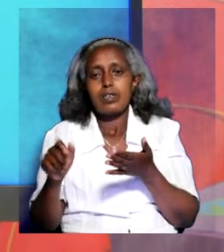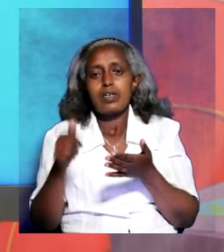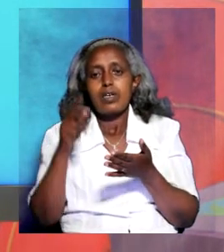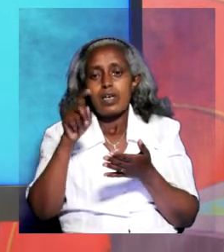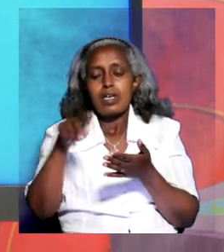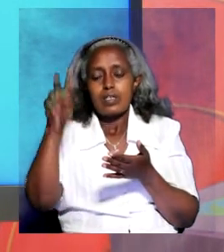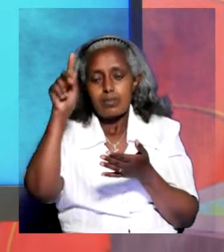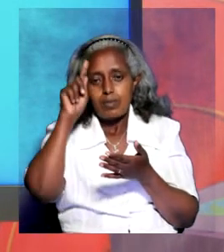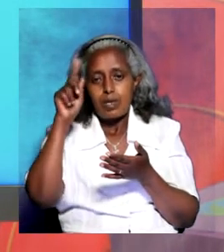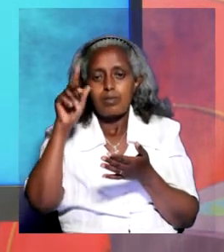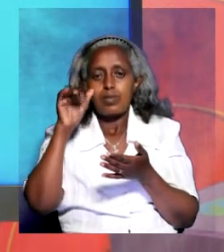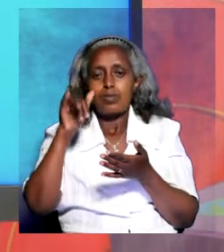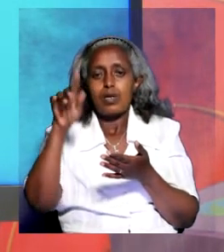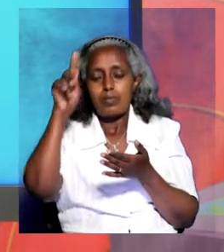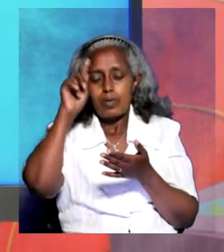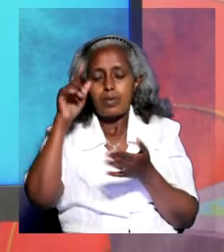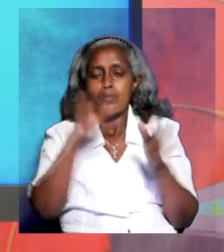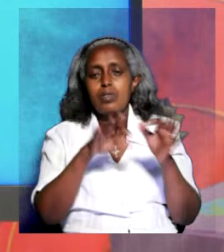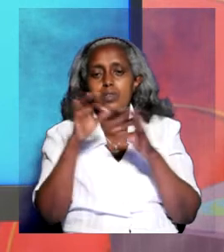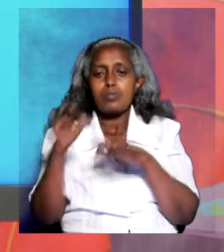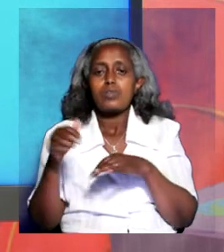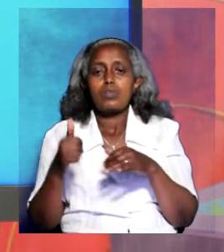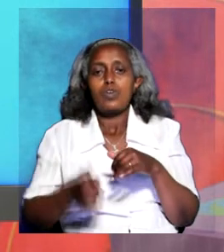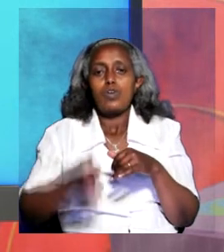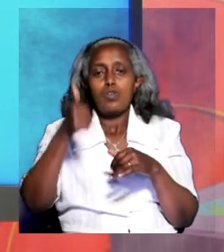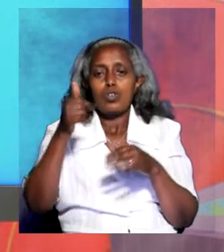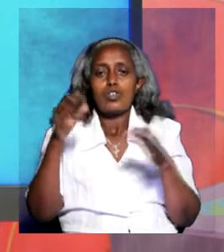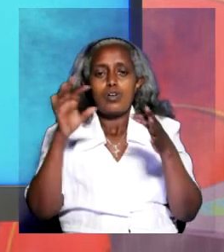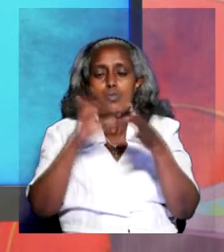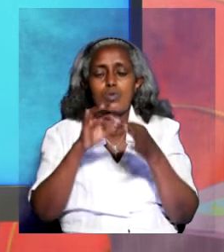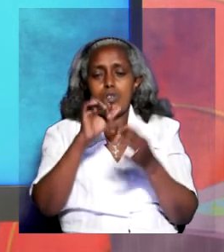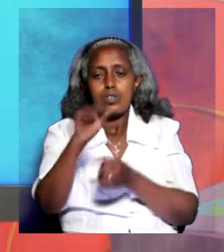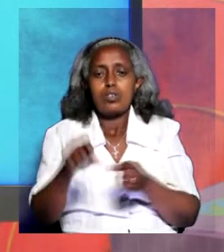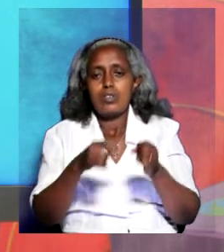write x prime and y prime in terms of original coordinate system. Since